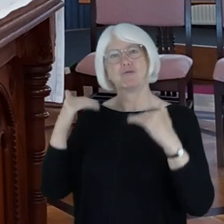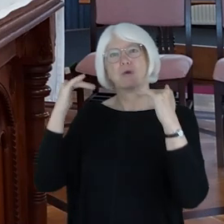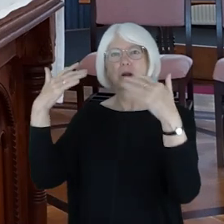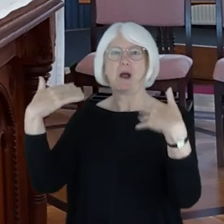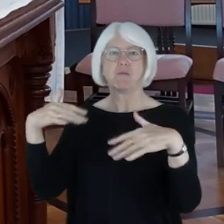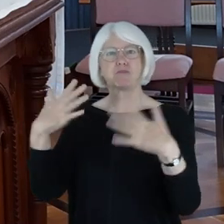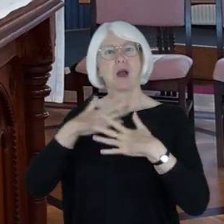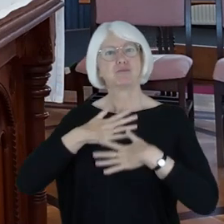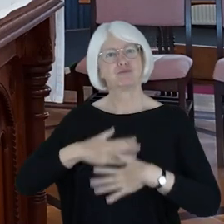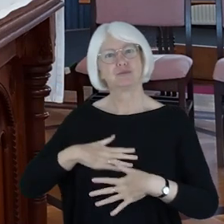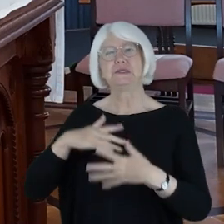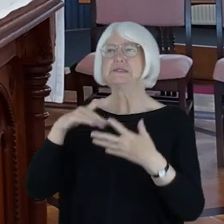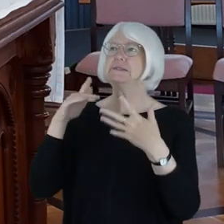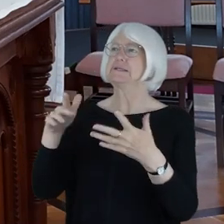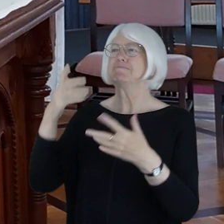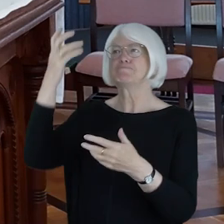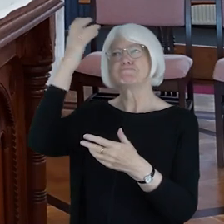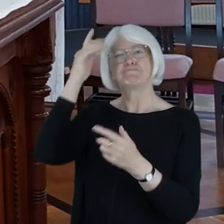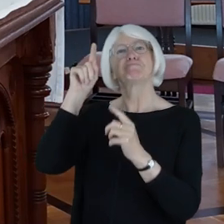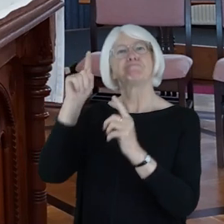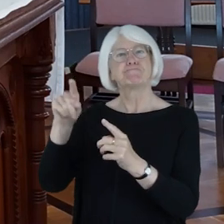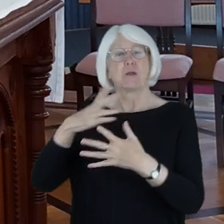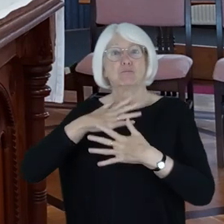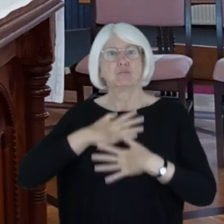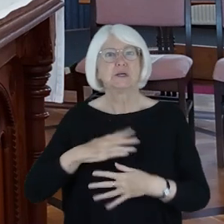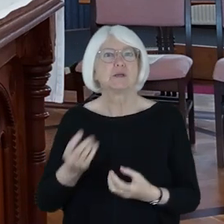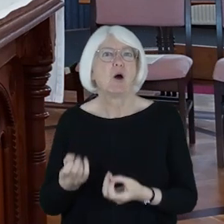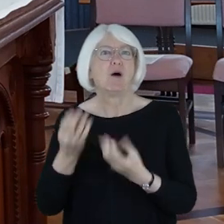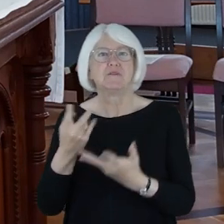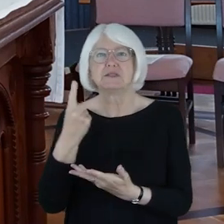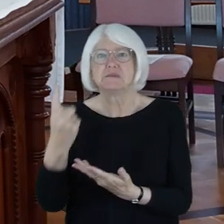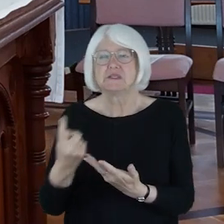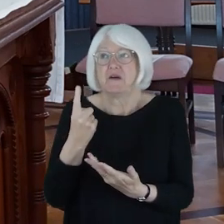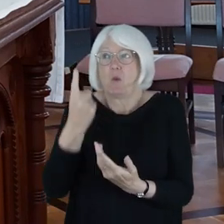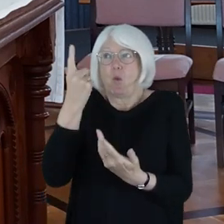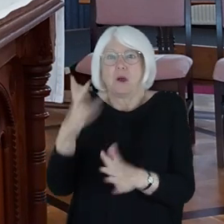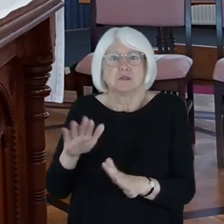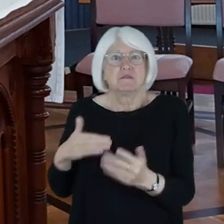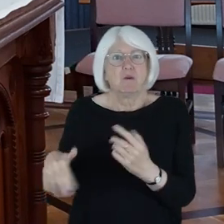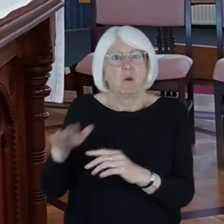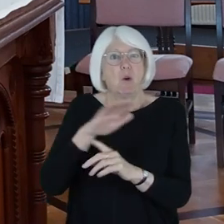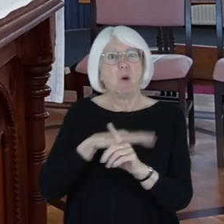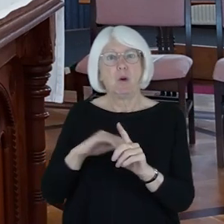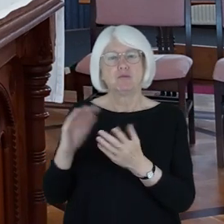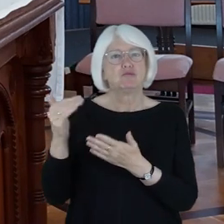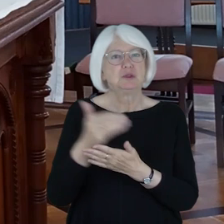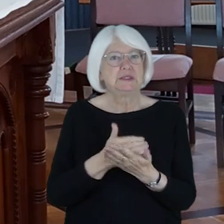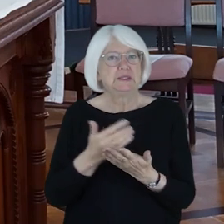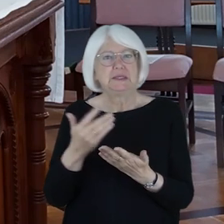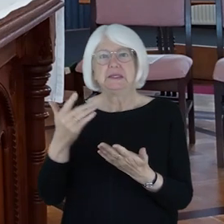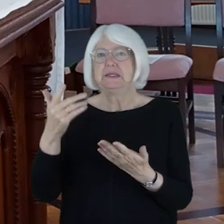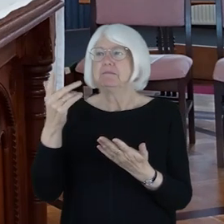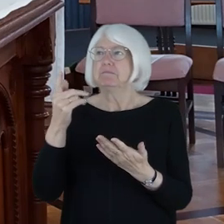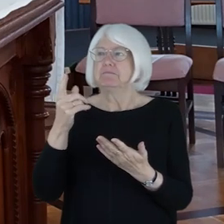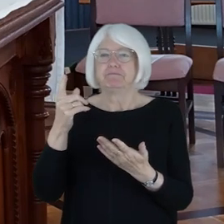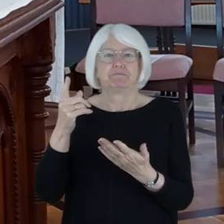creation. As priest he offered himself once for all upon the altar of the cross, and redeemed the human race by this